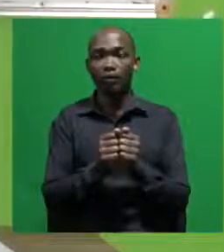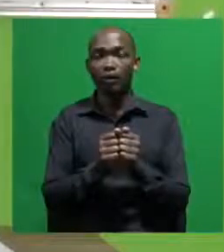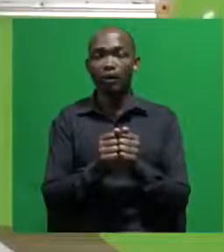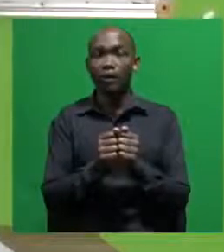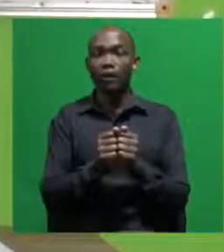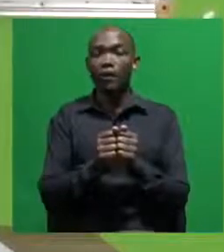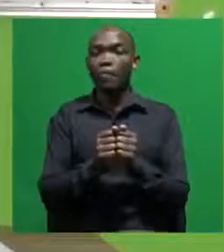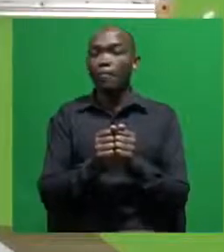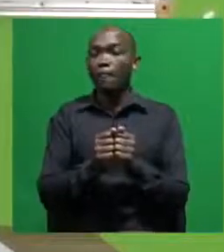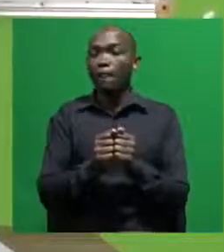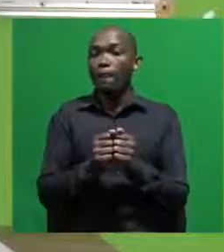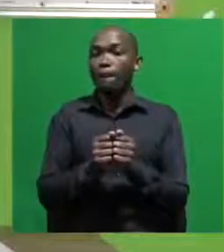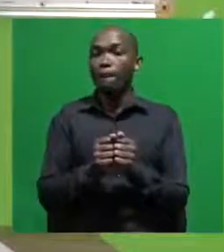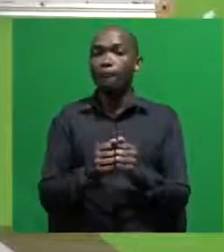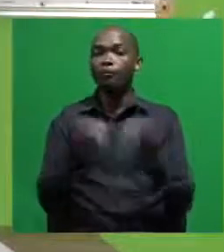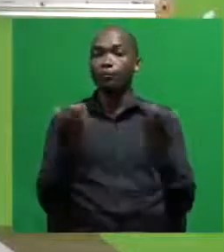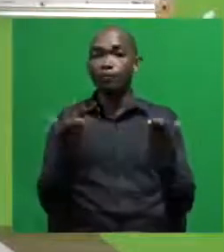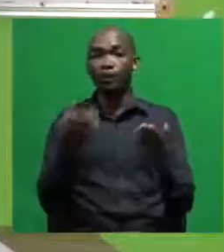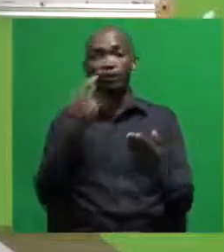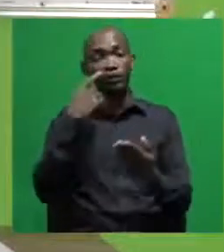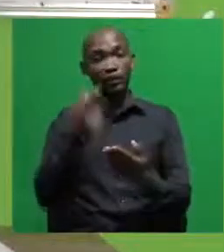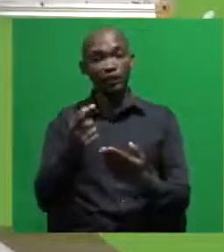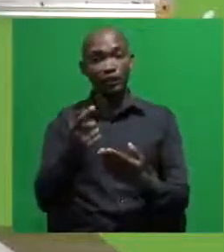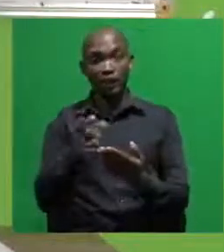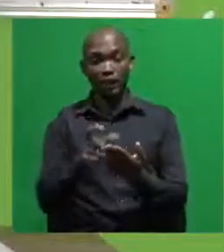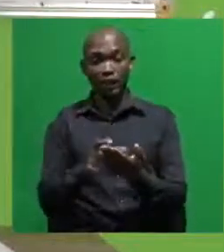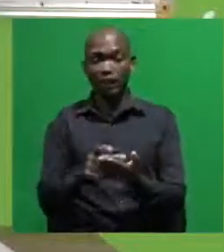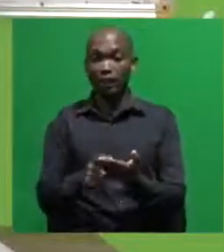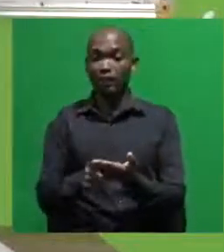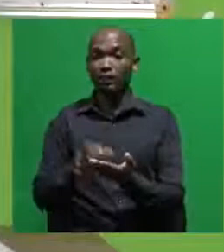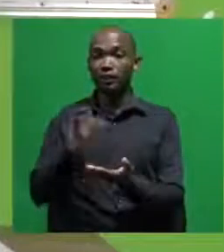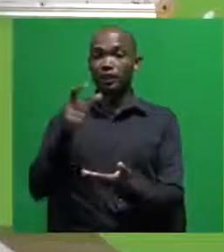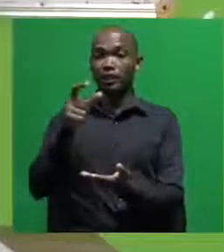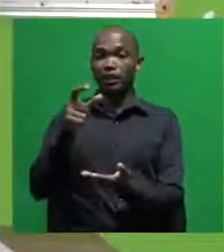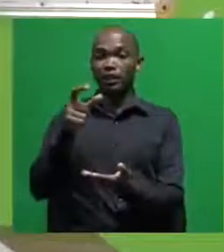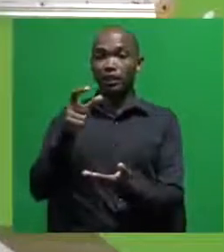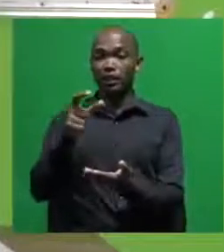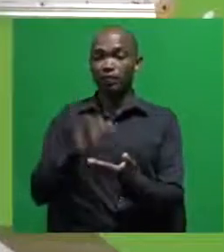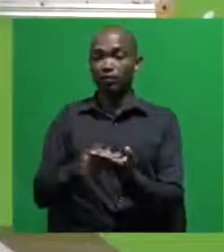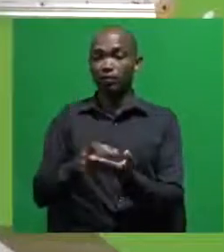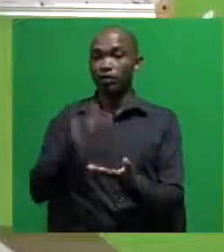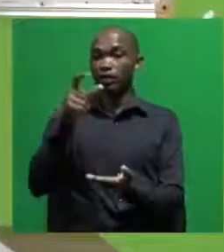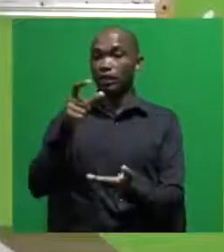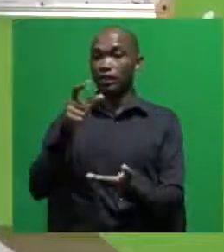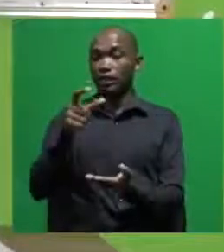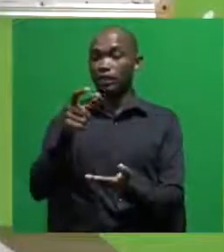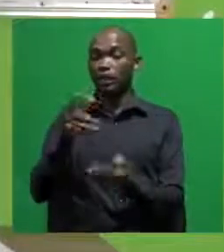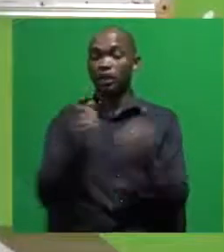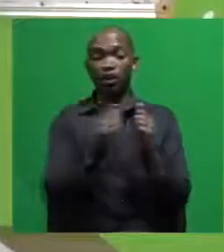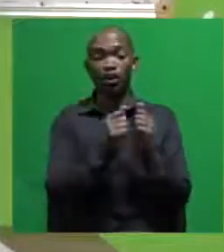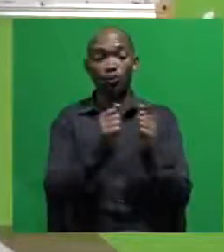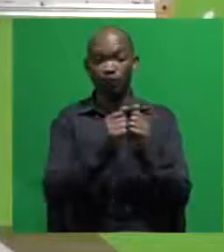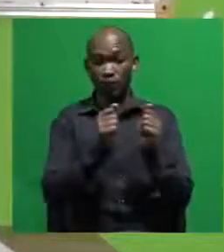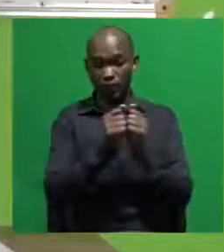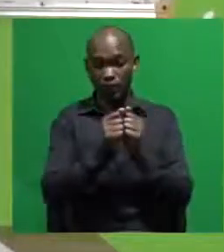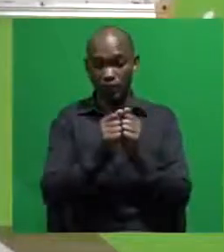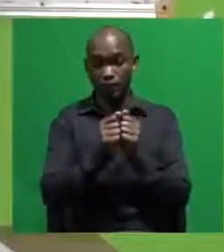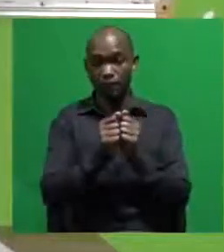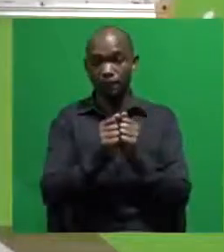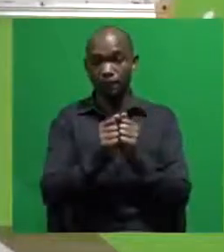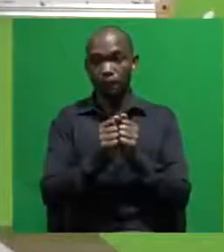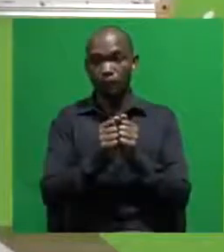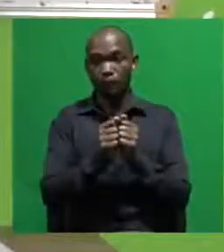My dear student, now if this is the cylindrical